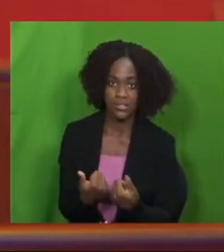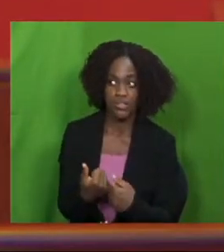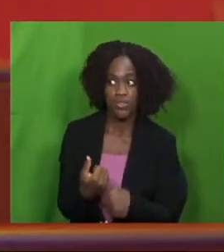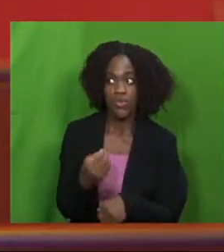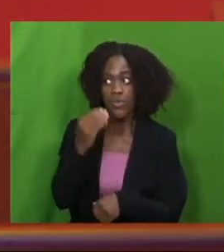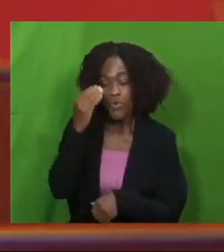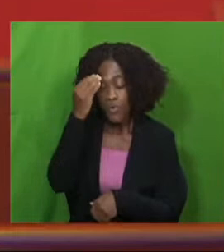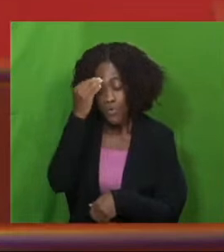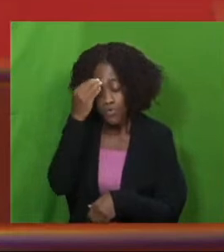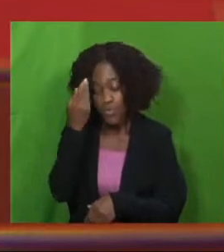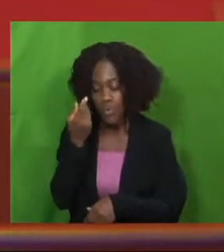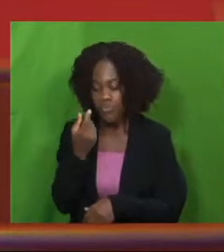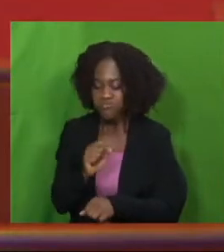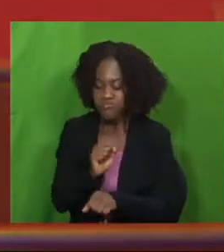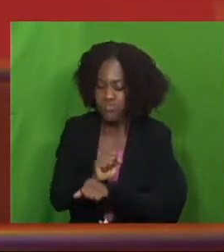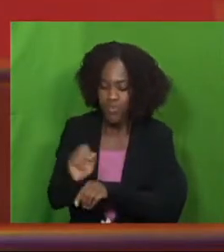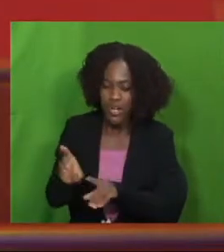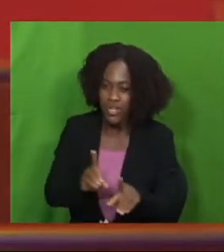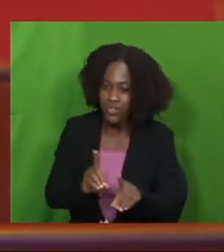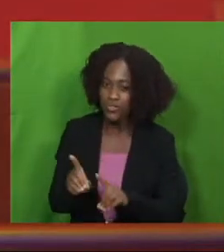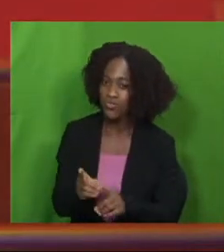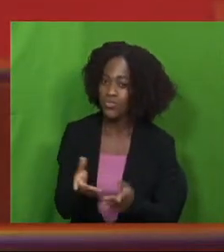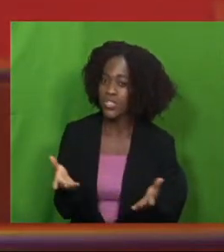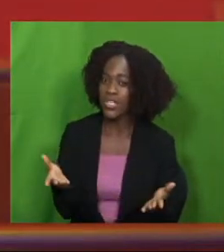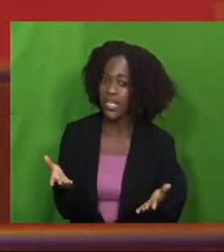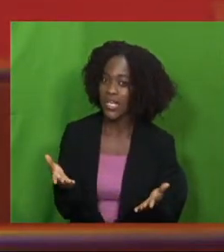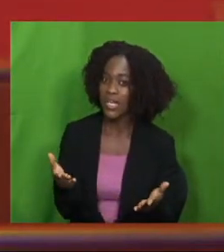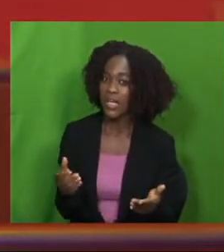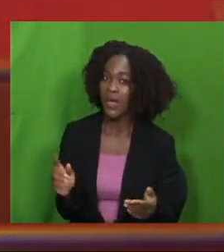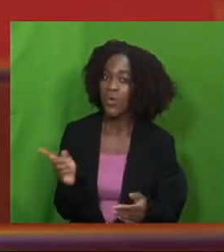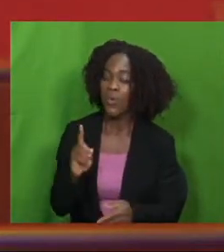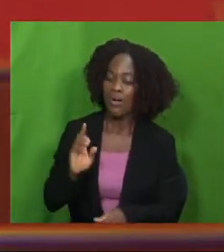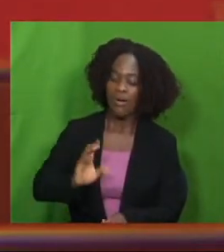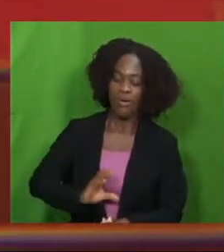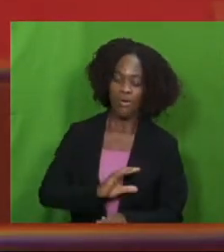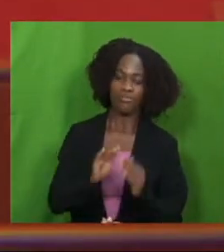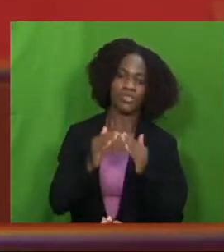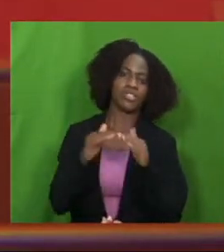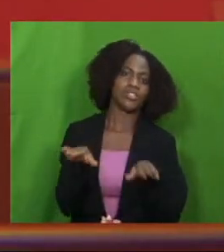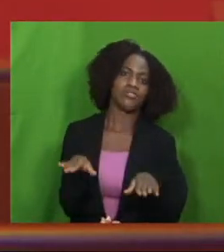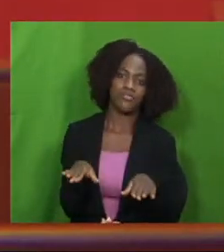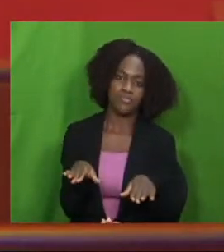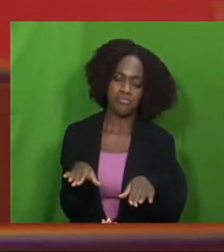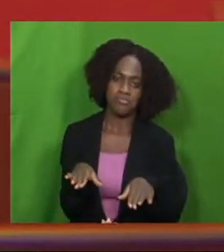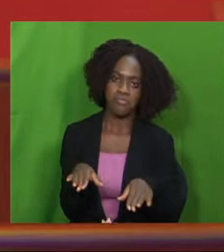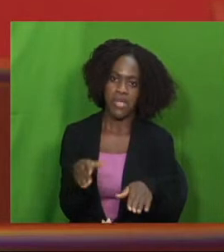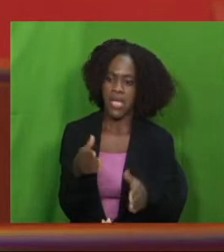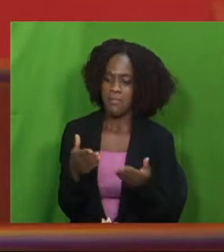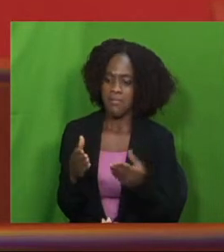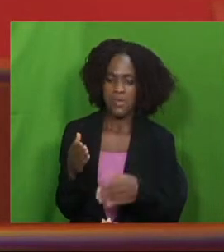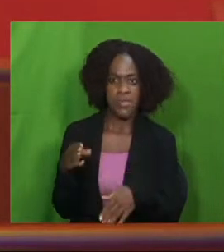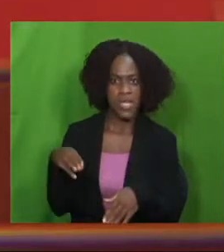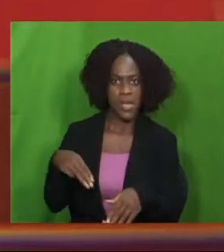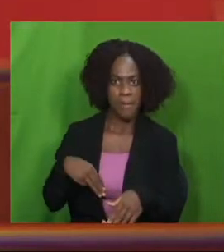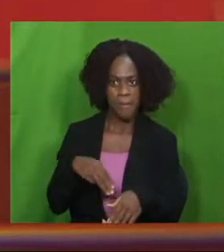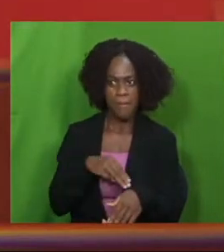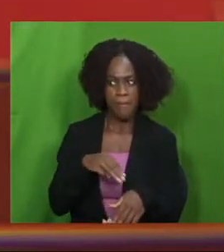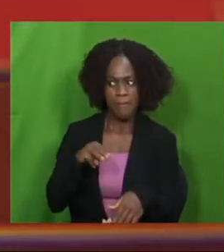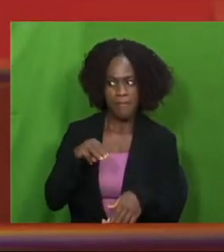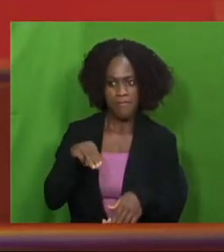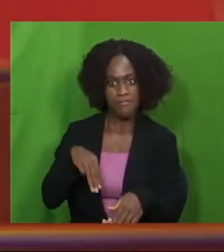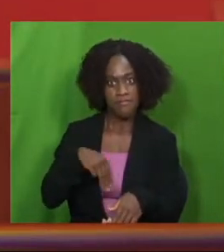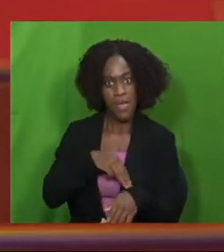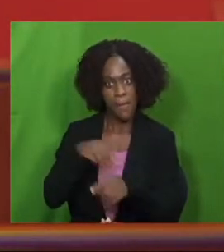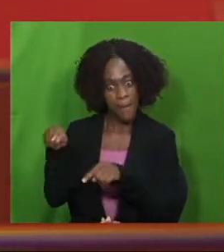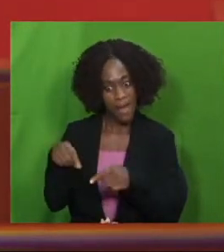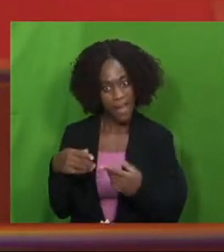done at the committee level. And so a member comes, the member is at the committee, the member